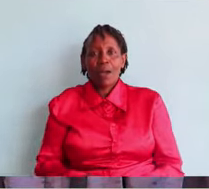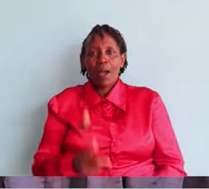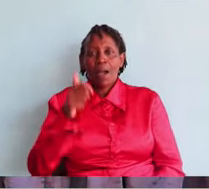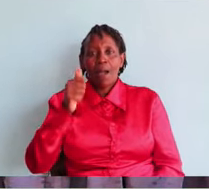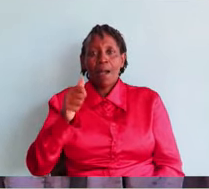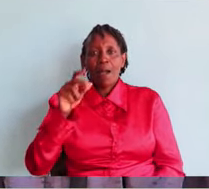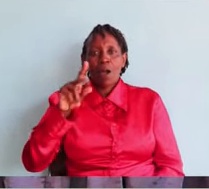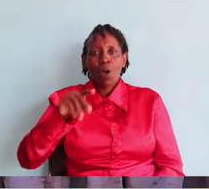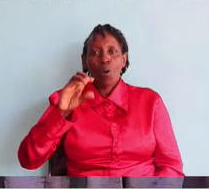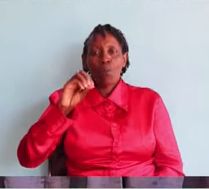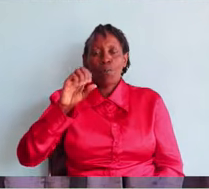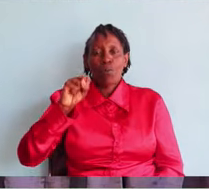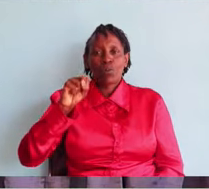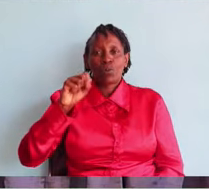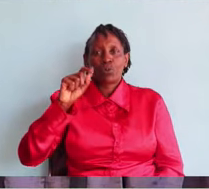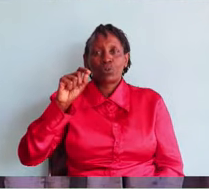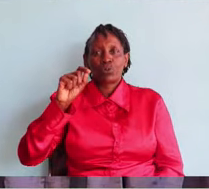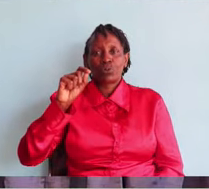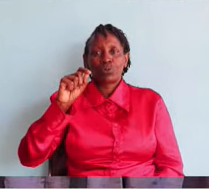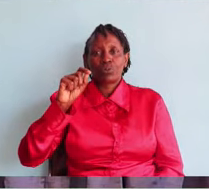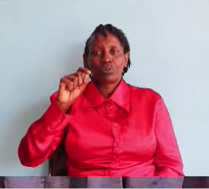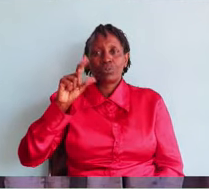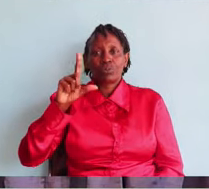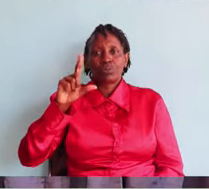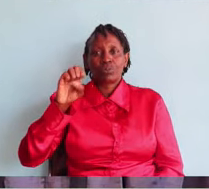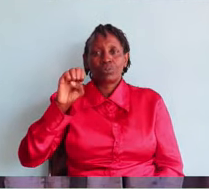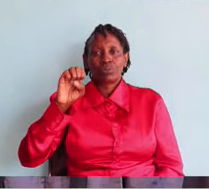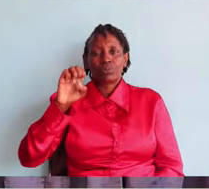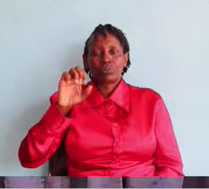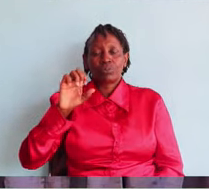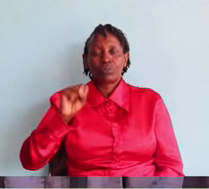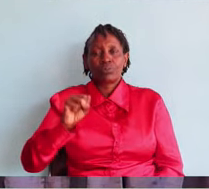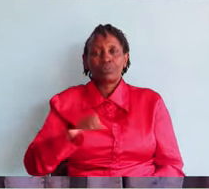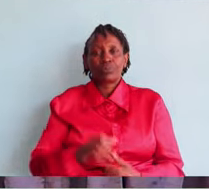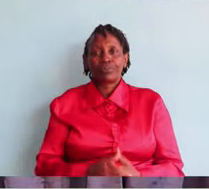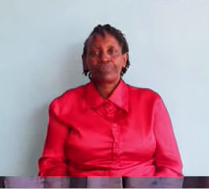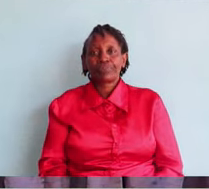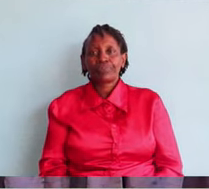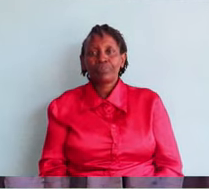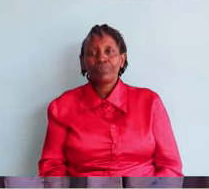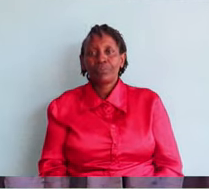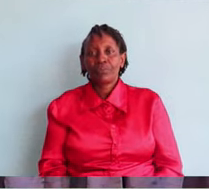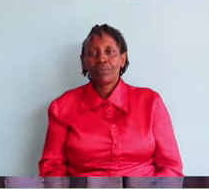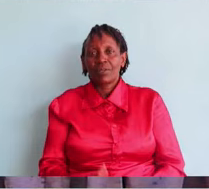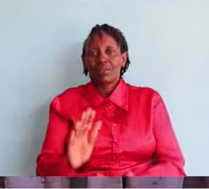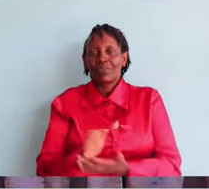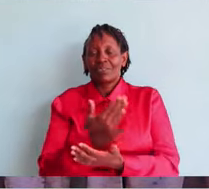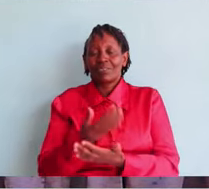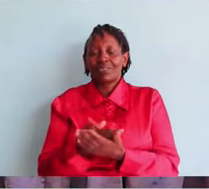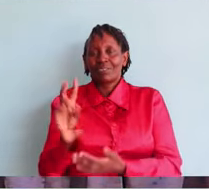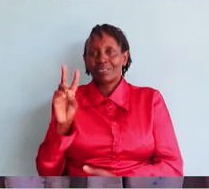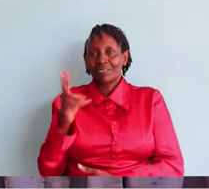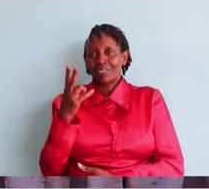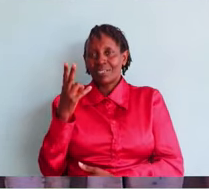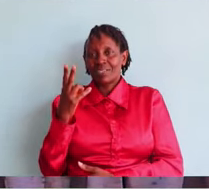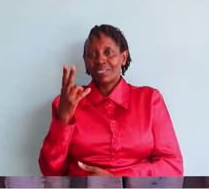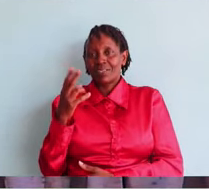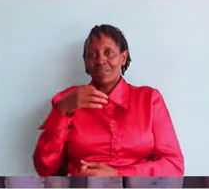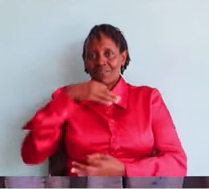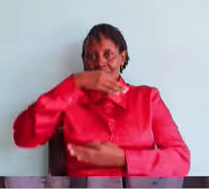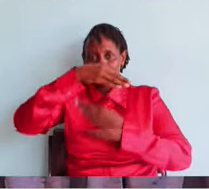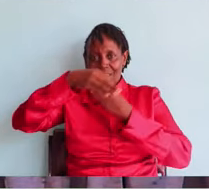and doctrine. And then the second part was that they were in fellowship, breaking